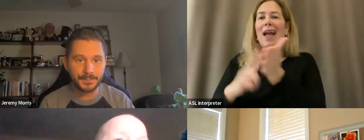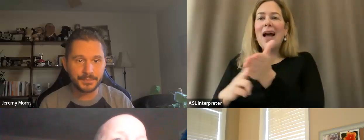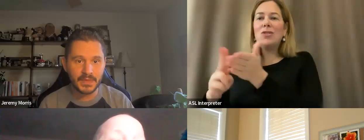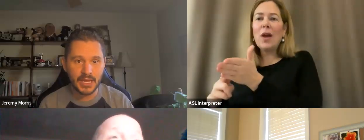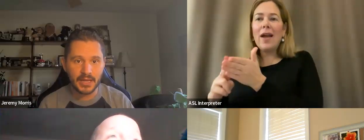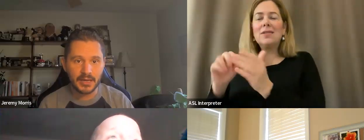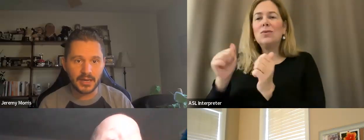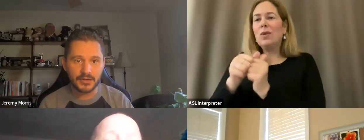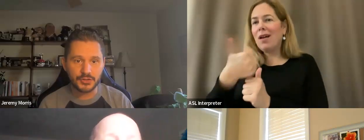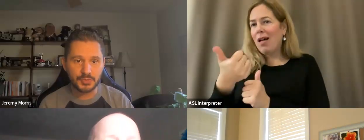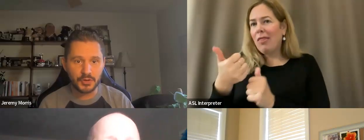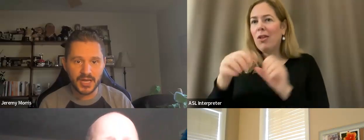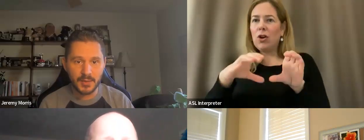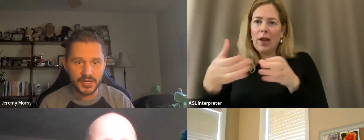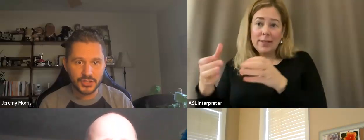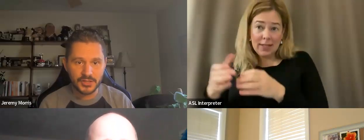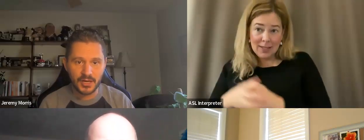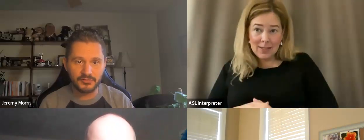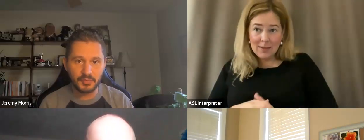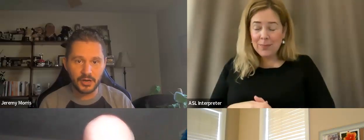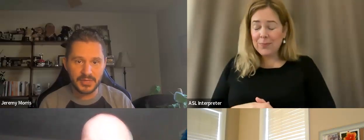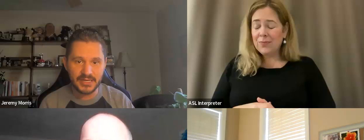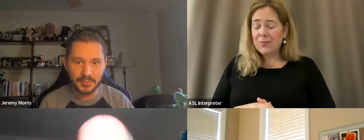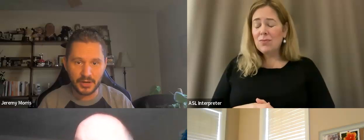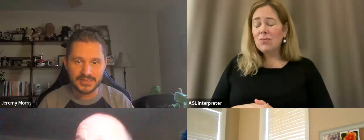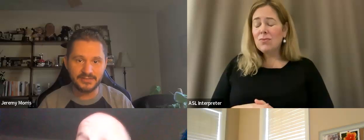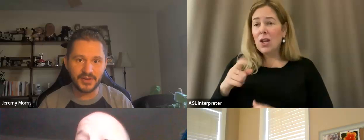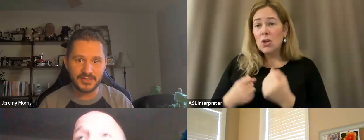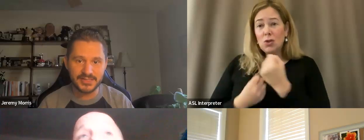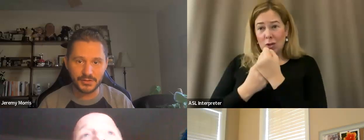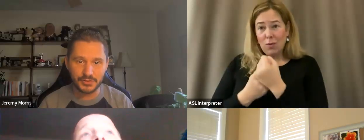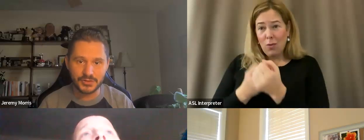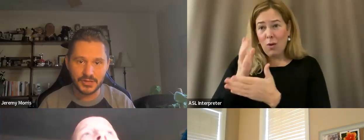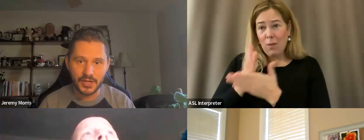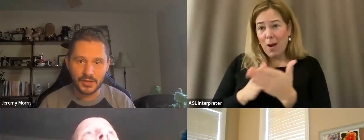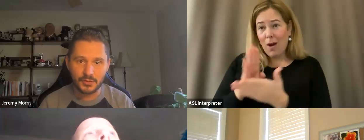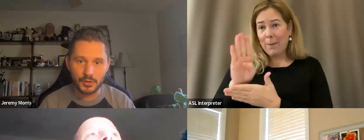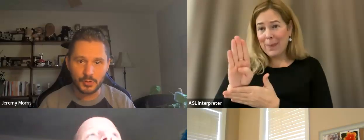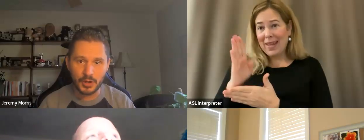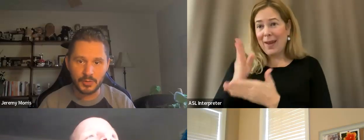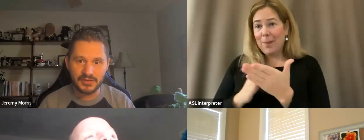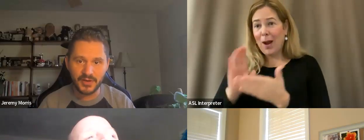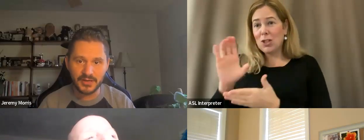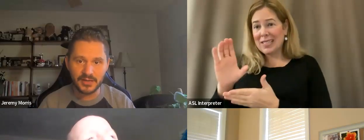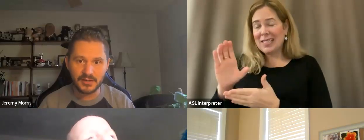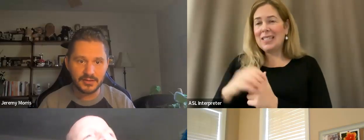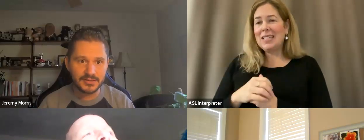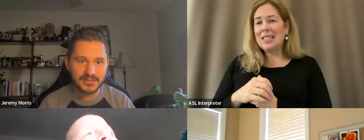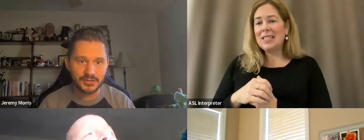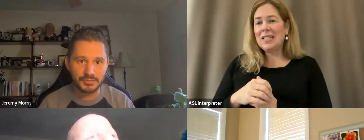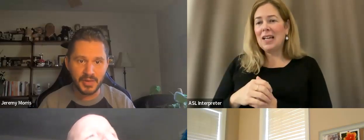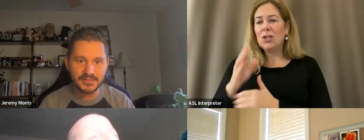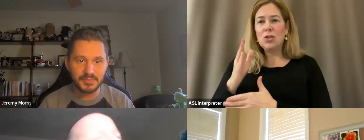entities. To support the operation of Part B and Part C funded SILs through Part B